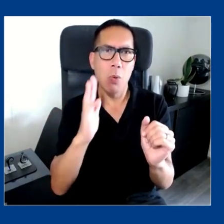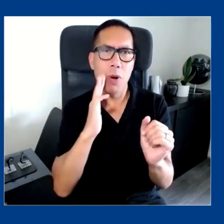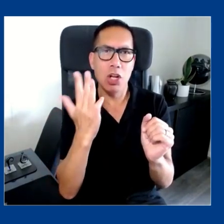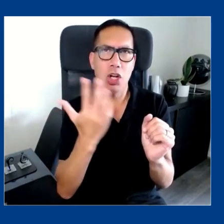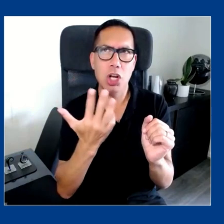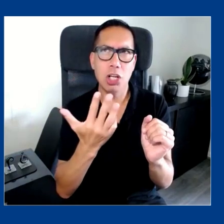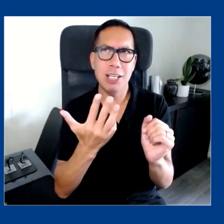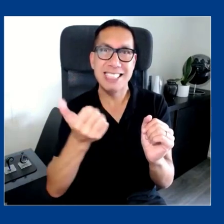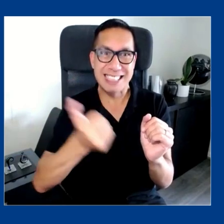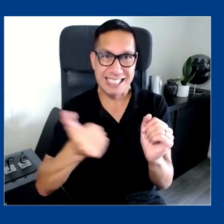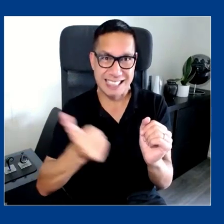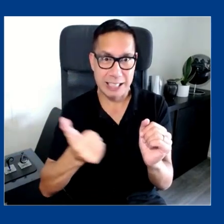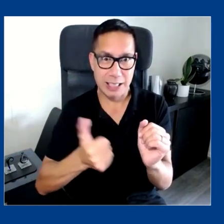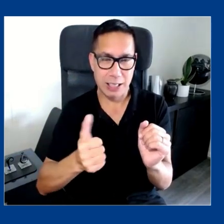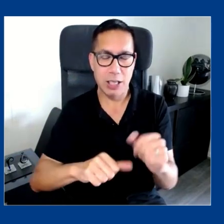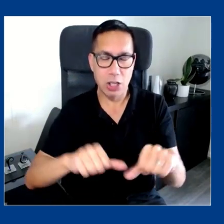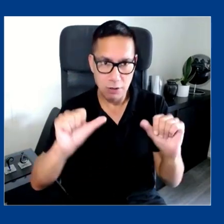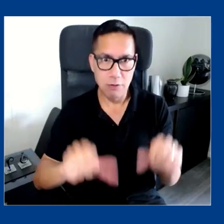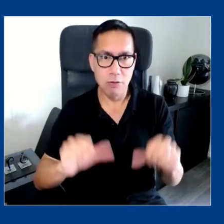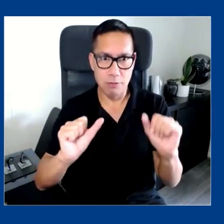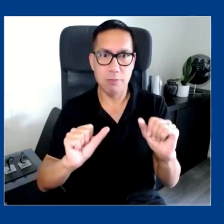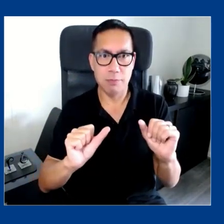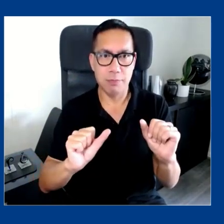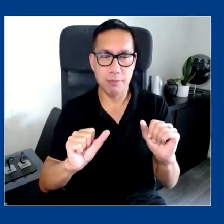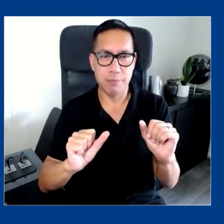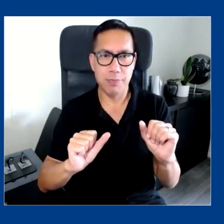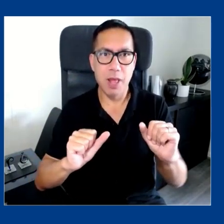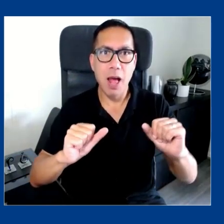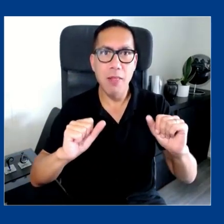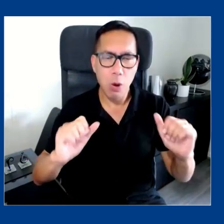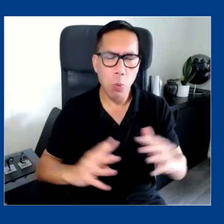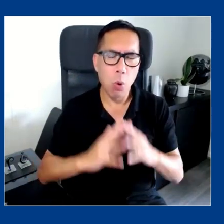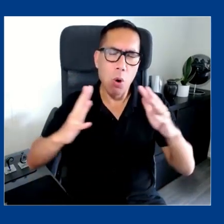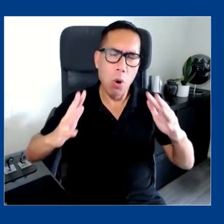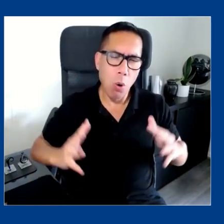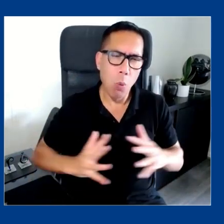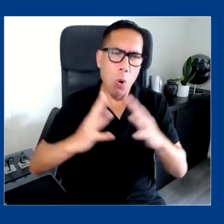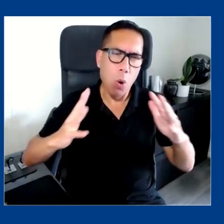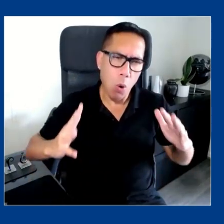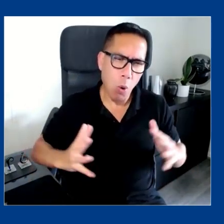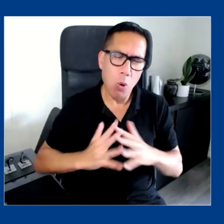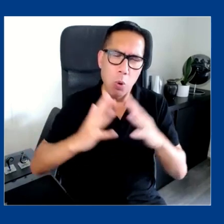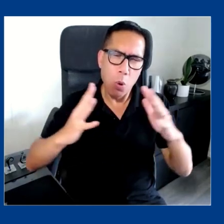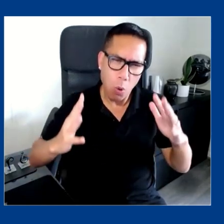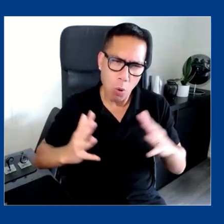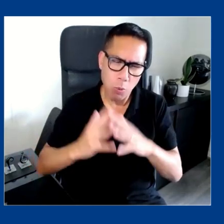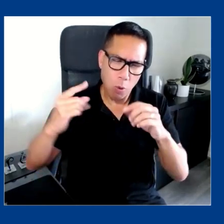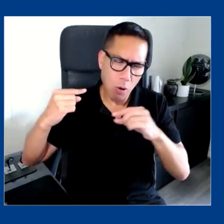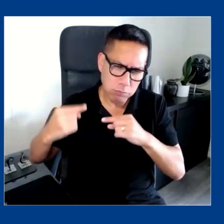1916. It went through war after war, and in